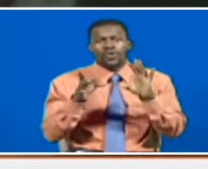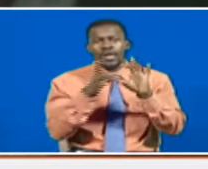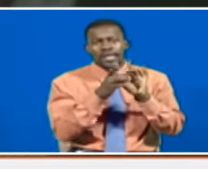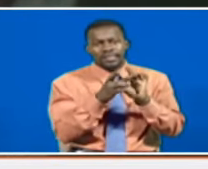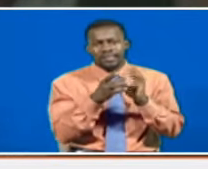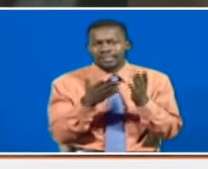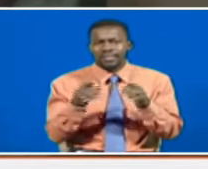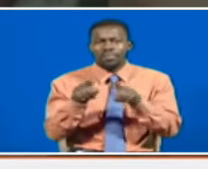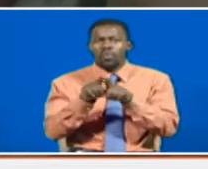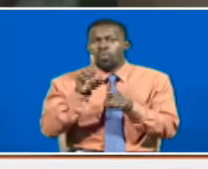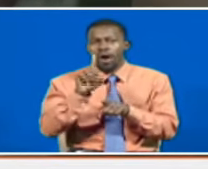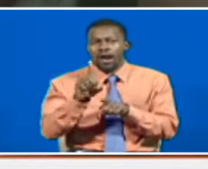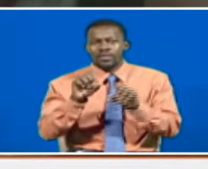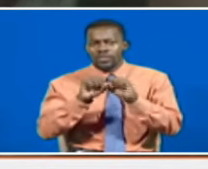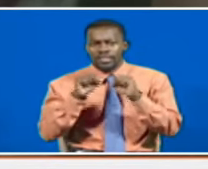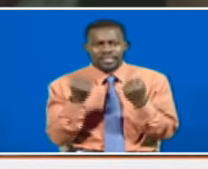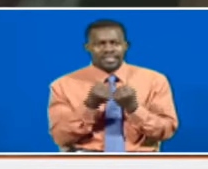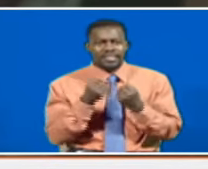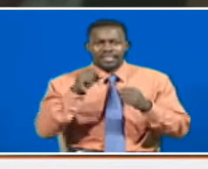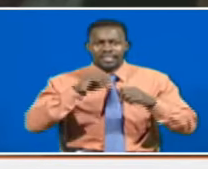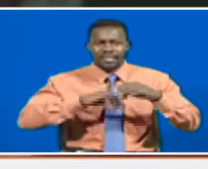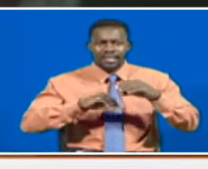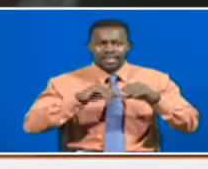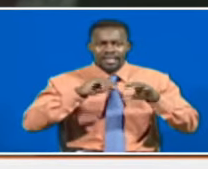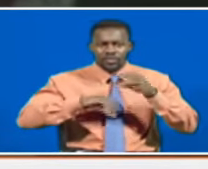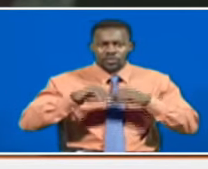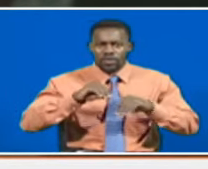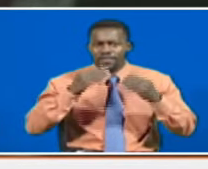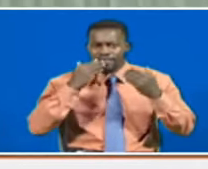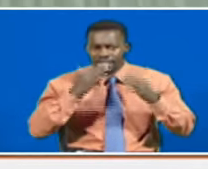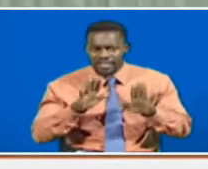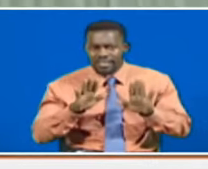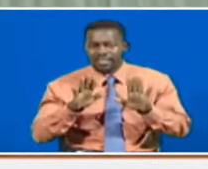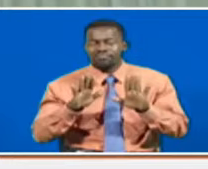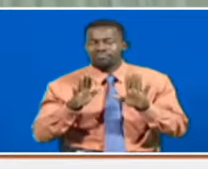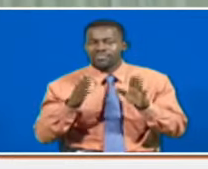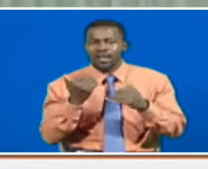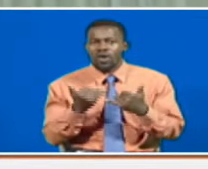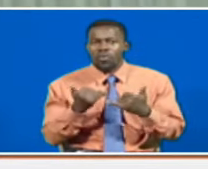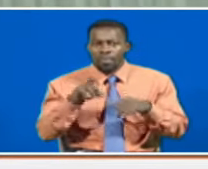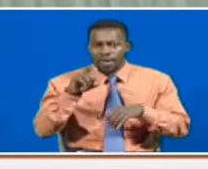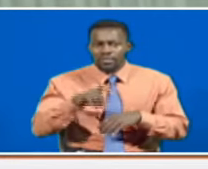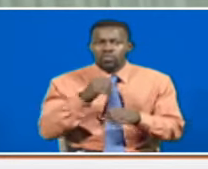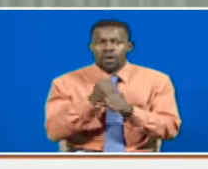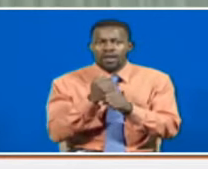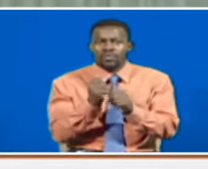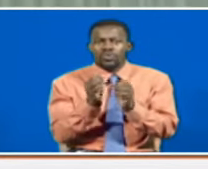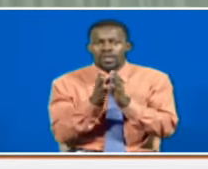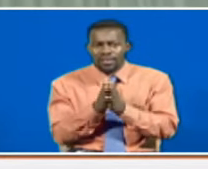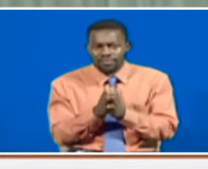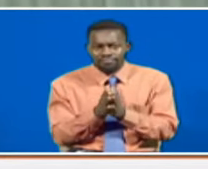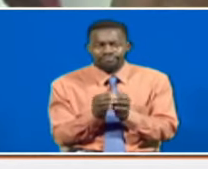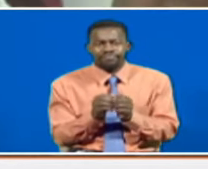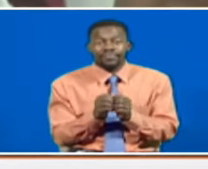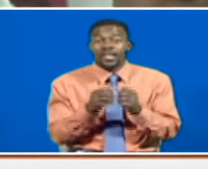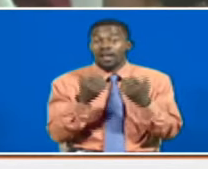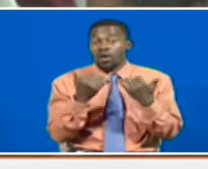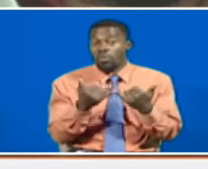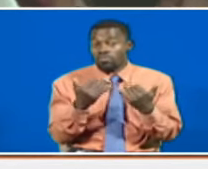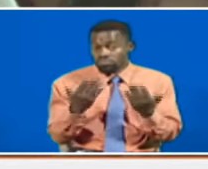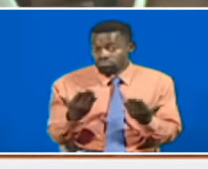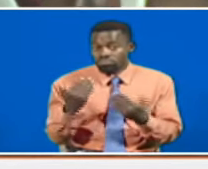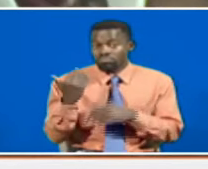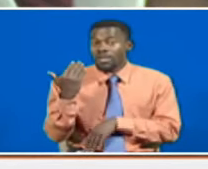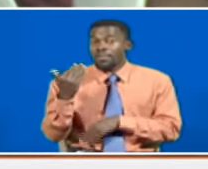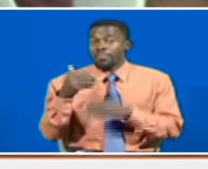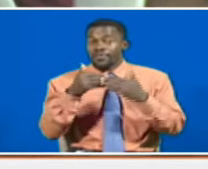society. Elections have come, they are over. It's time we come back together. This comes at a time when the executive arm of the government has been accused